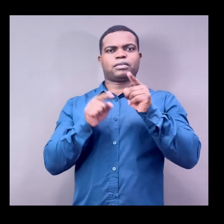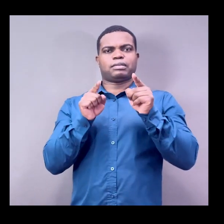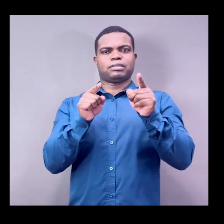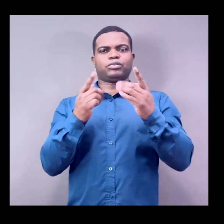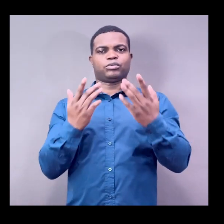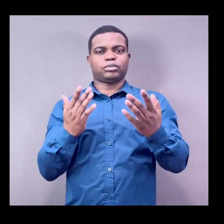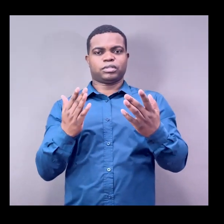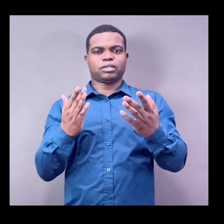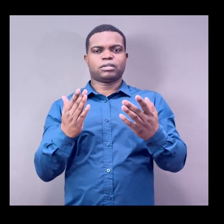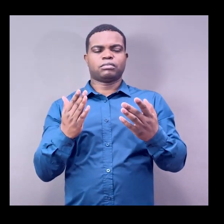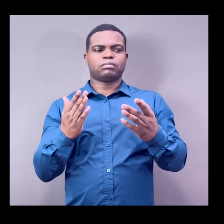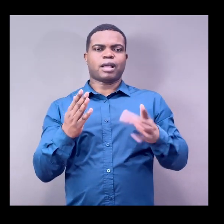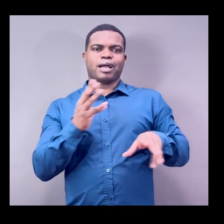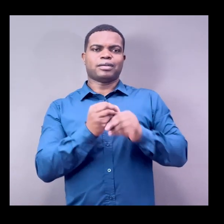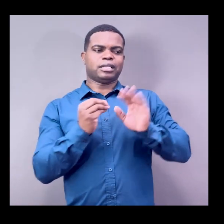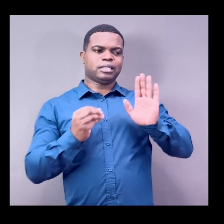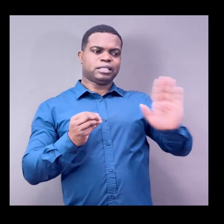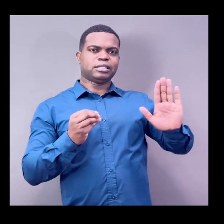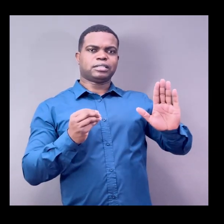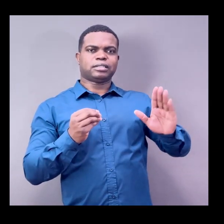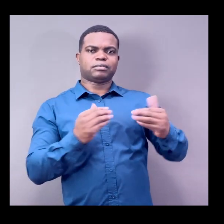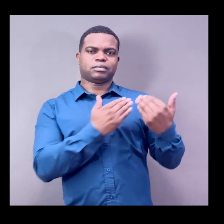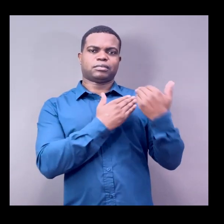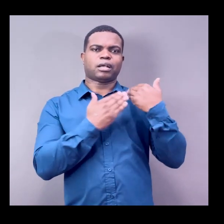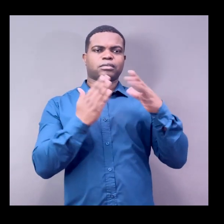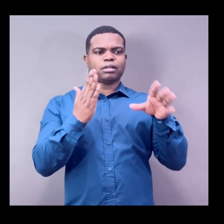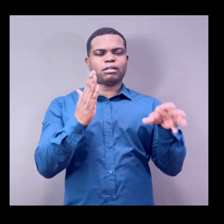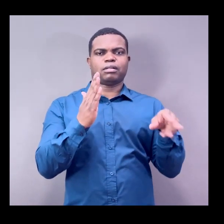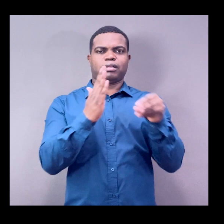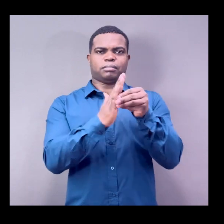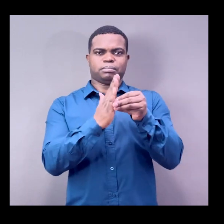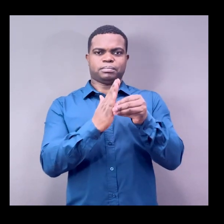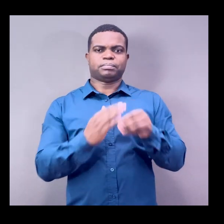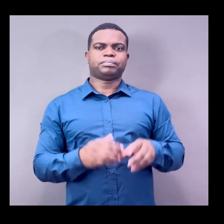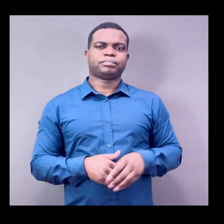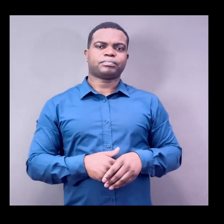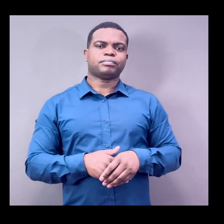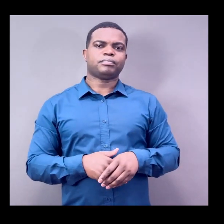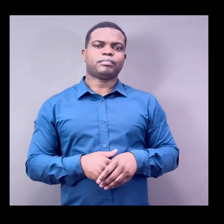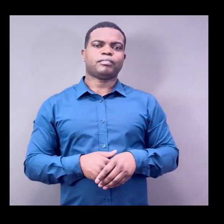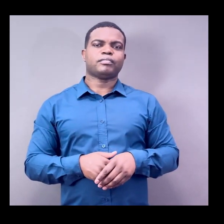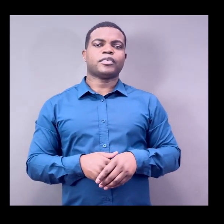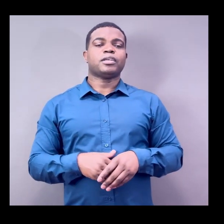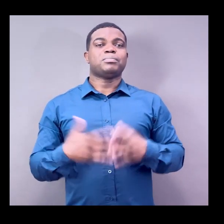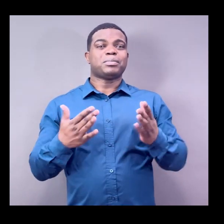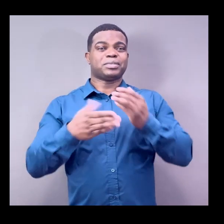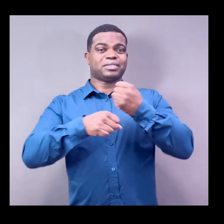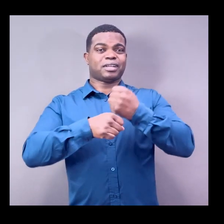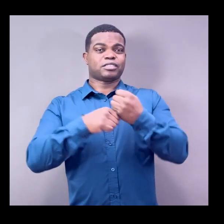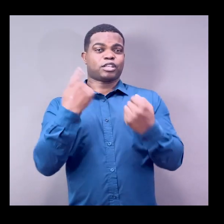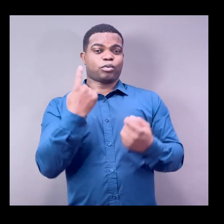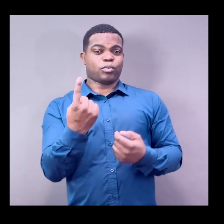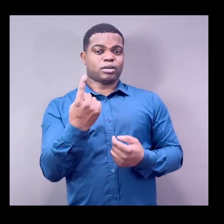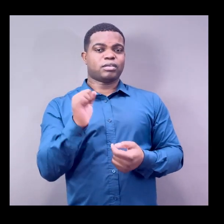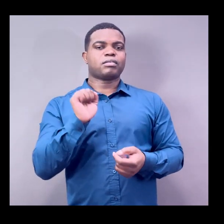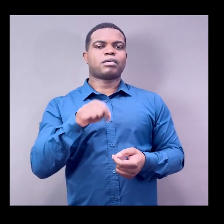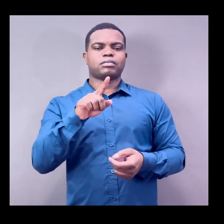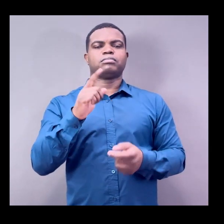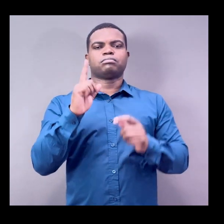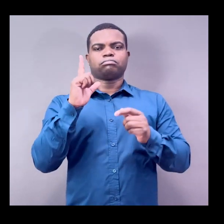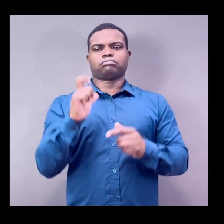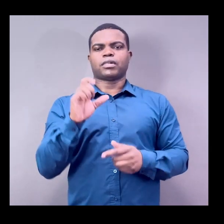for his own task, and for task 1 he can